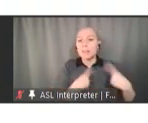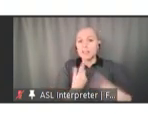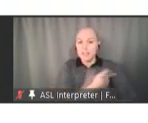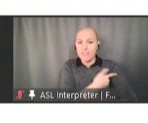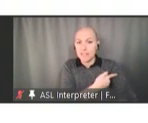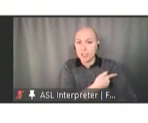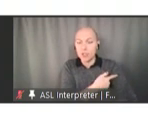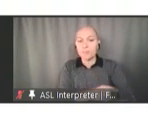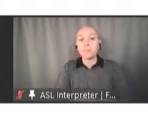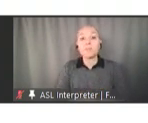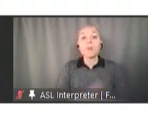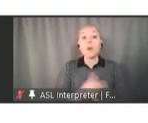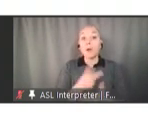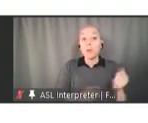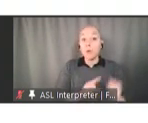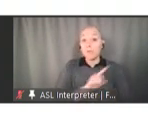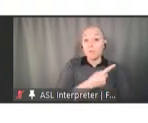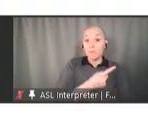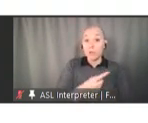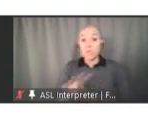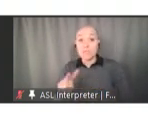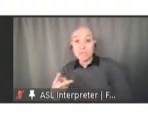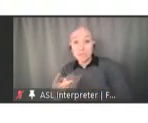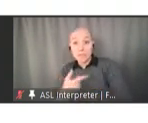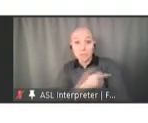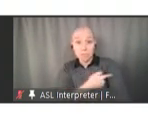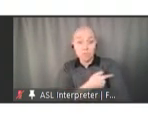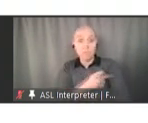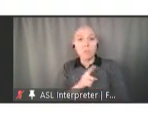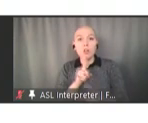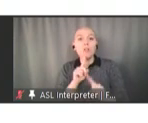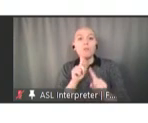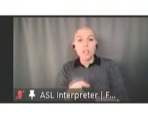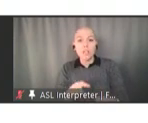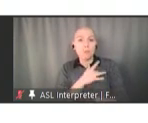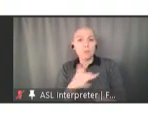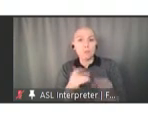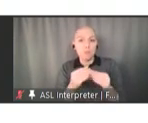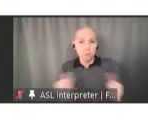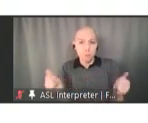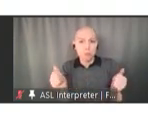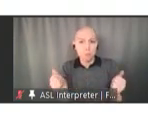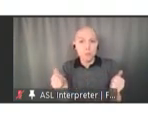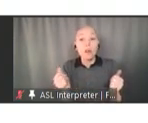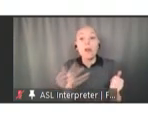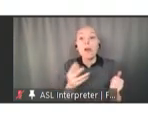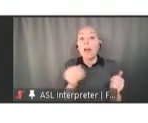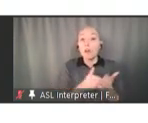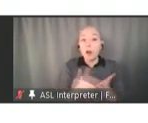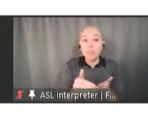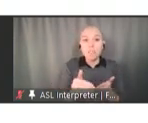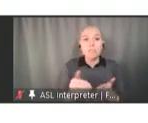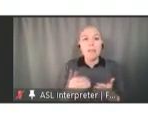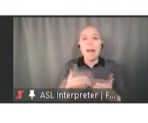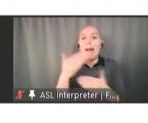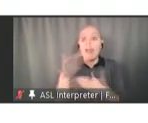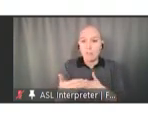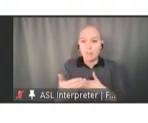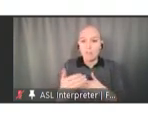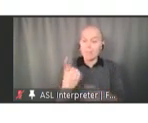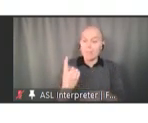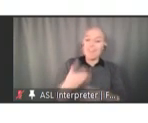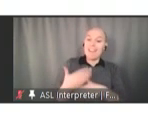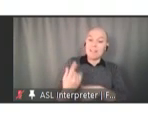1 and dose 2, reactions were transient and most frequently reported the day following vaccination. Next slide.